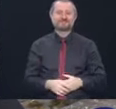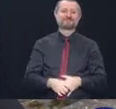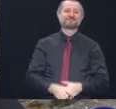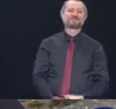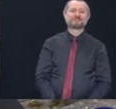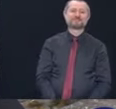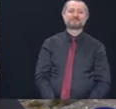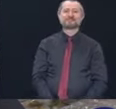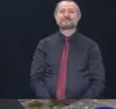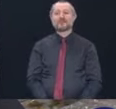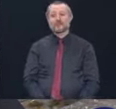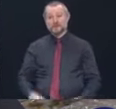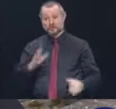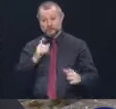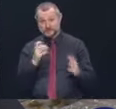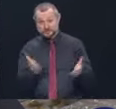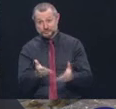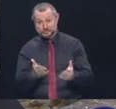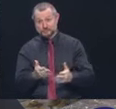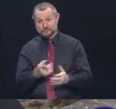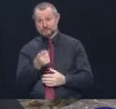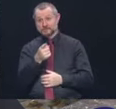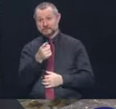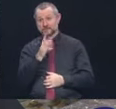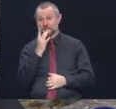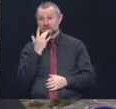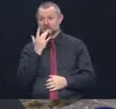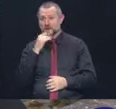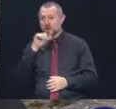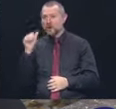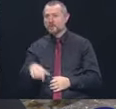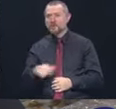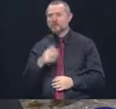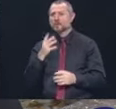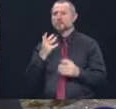You're down here. I don't know. Why? You want to do Albany here? Maybe we do both.